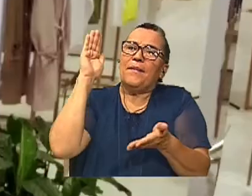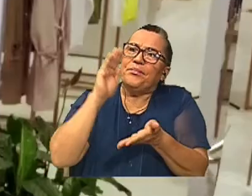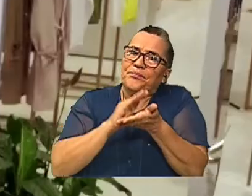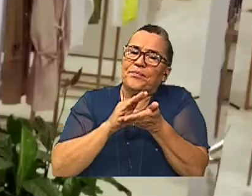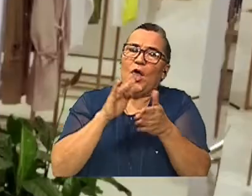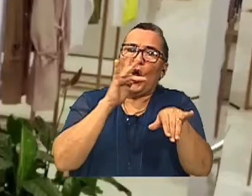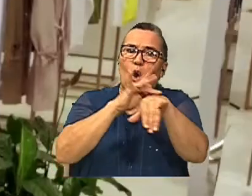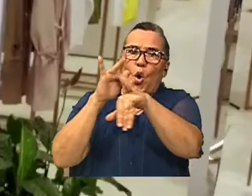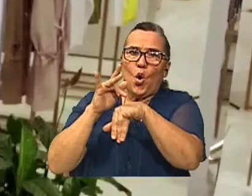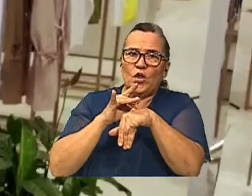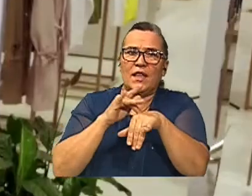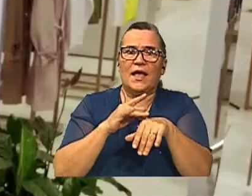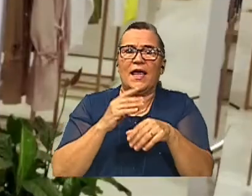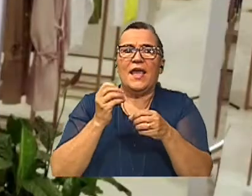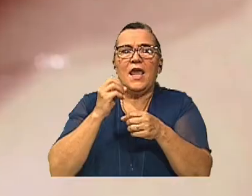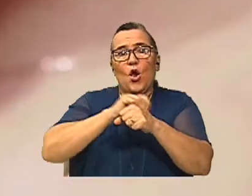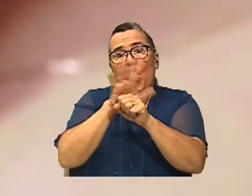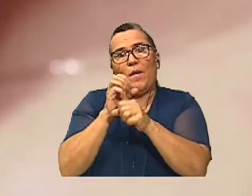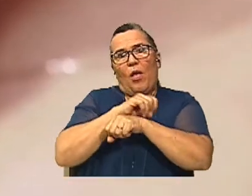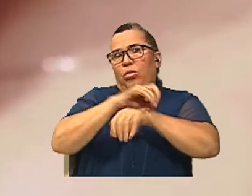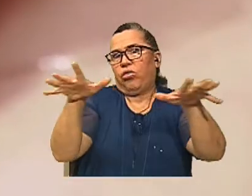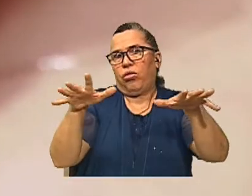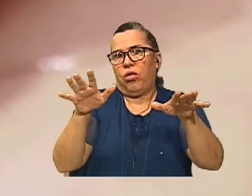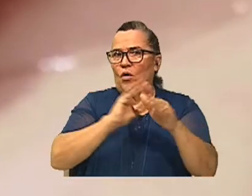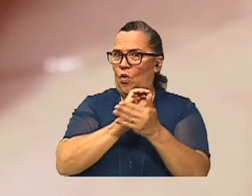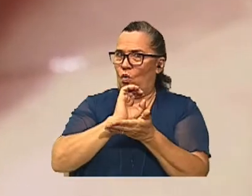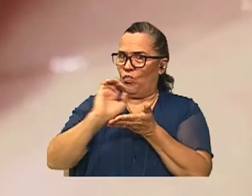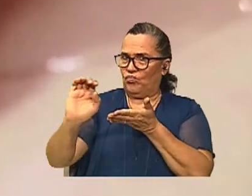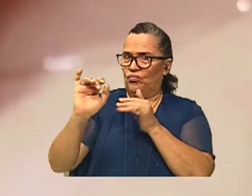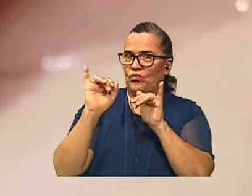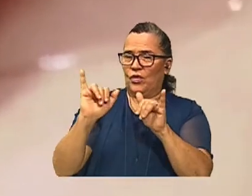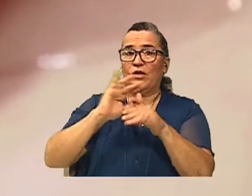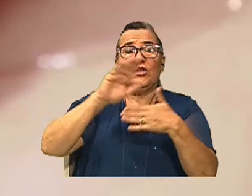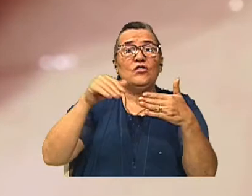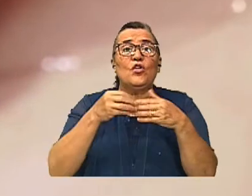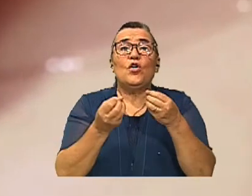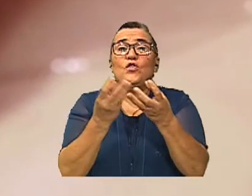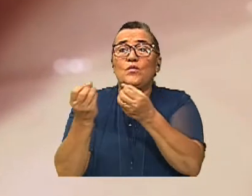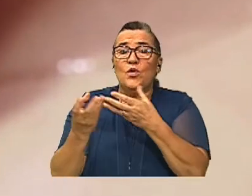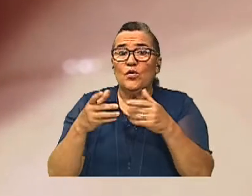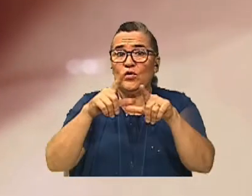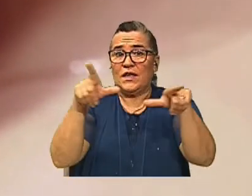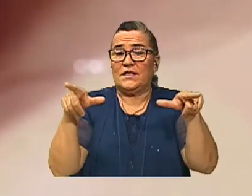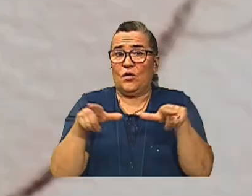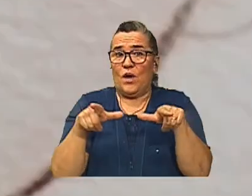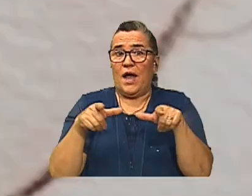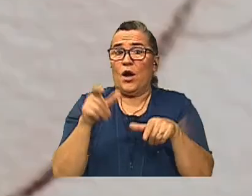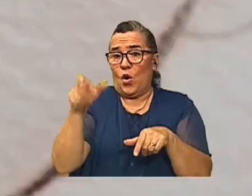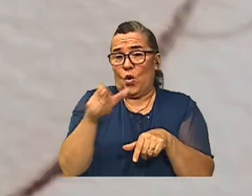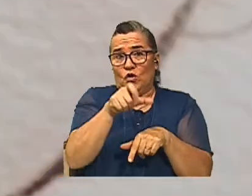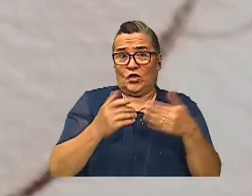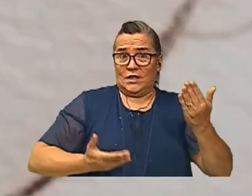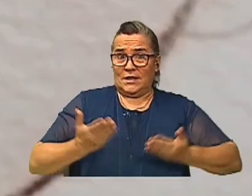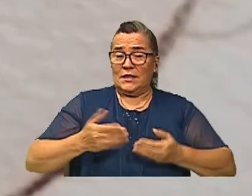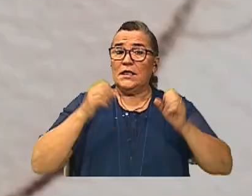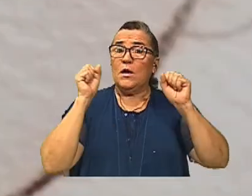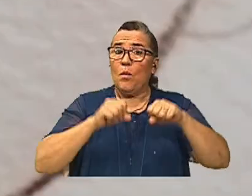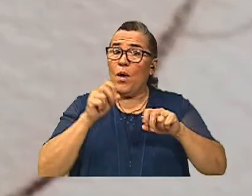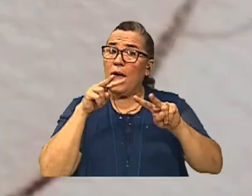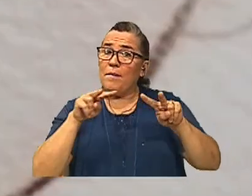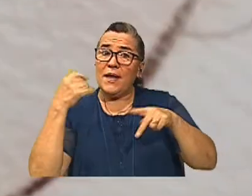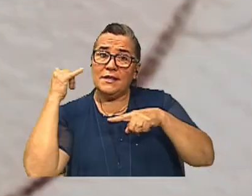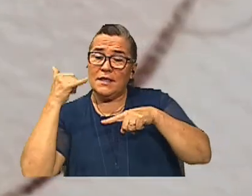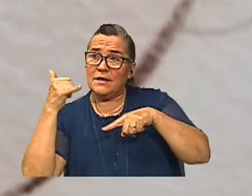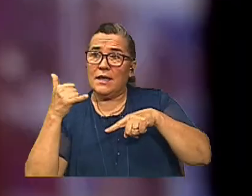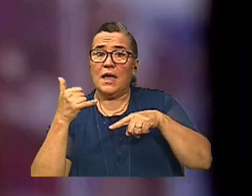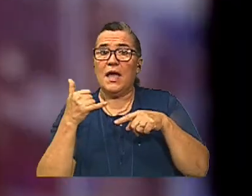virus from spreading, the shop has also put QR codes next to all products on display. Customers can check details with their cell phones instead